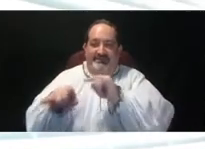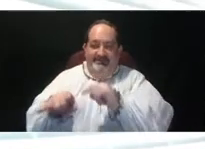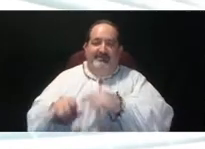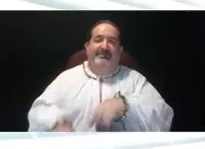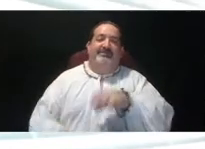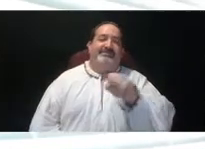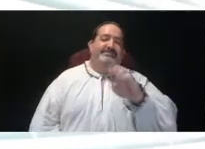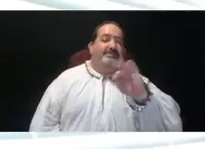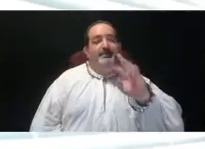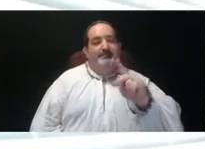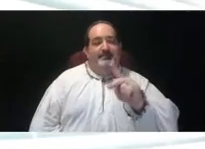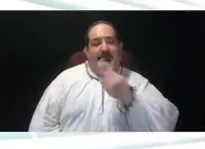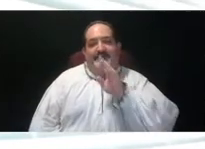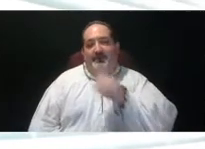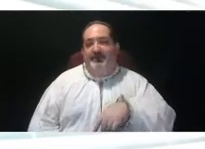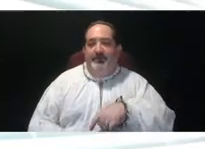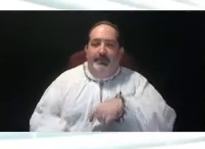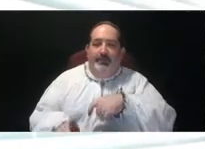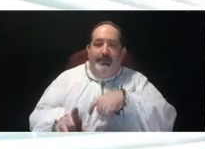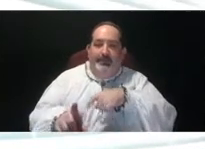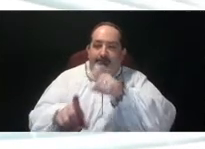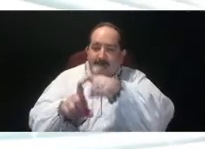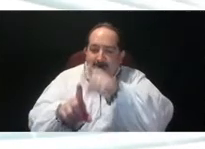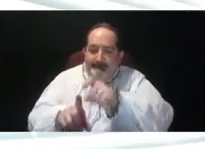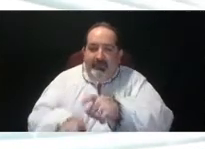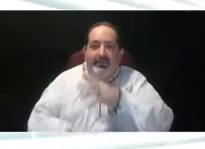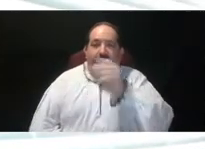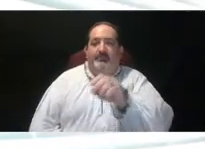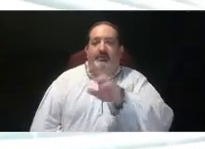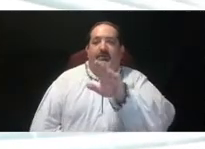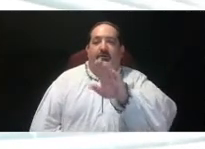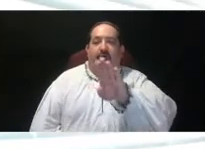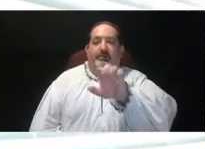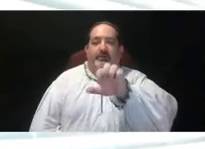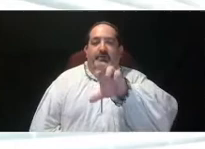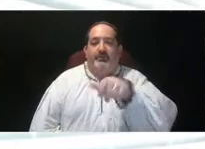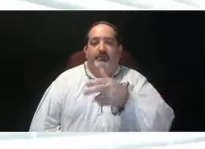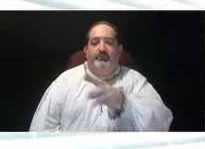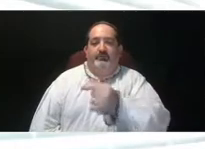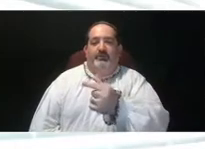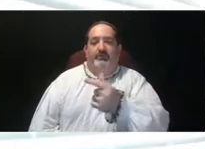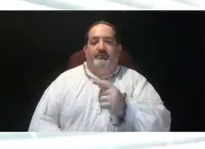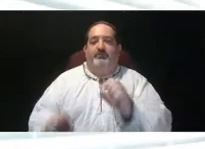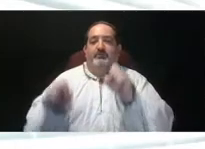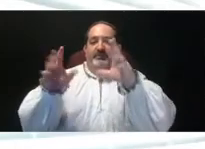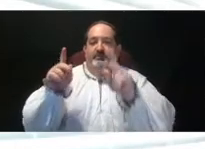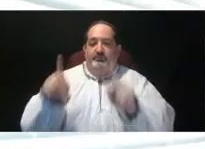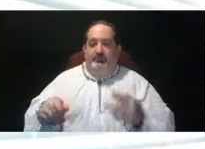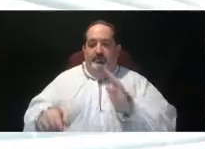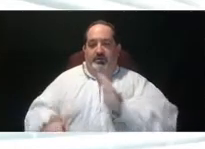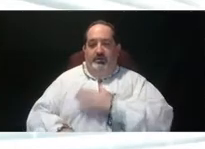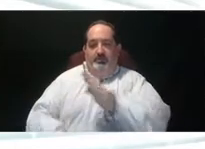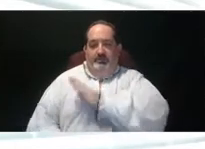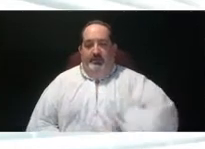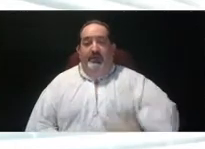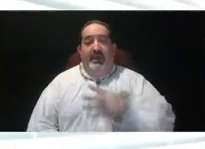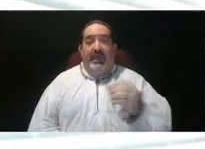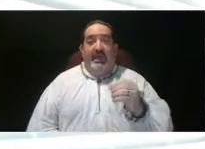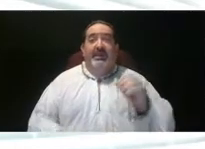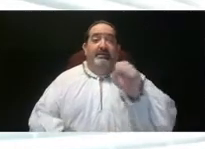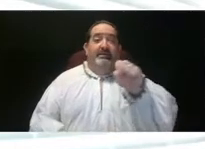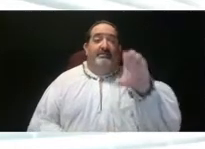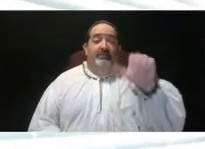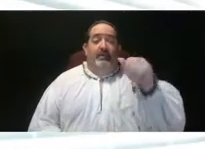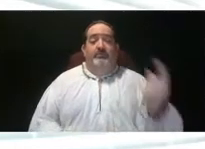talk, Bree has been an amazing person for our barony and the SCA as a whole. She always comes with a positive